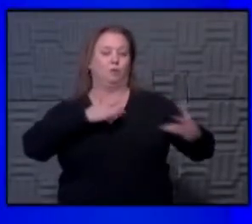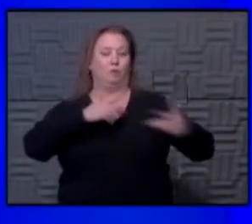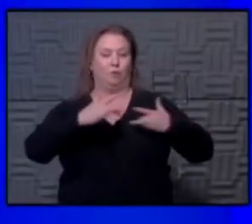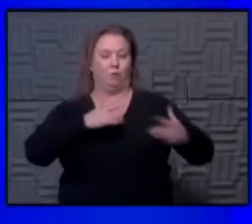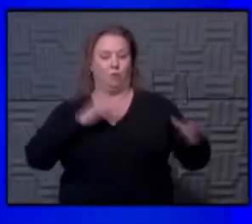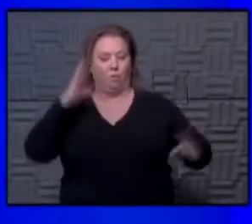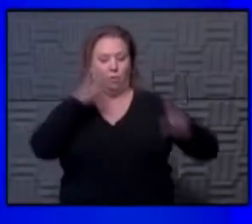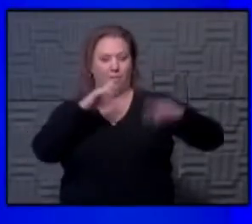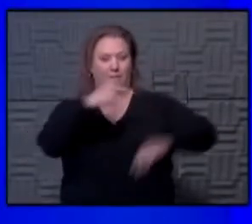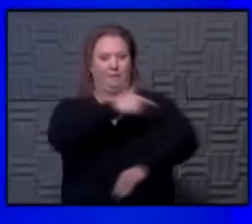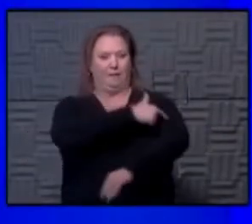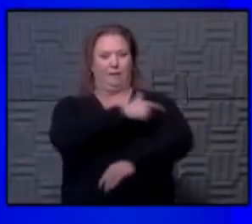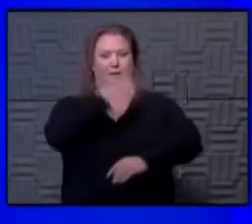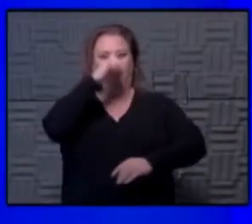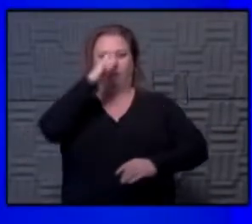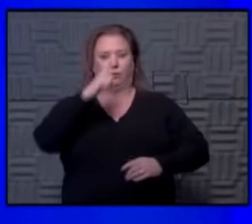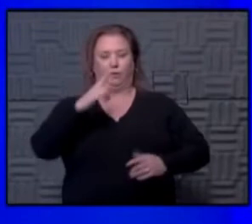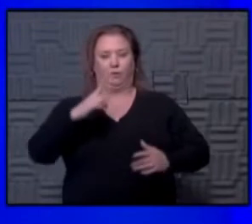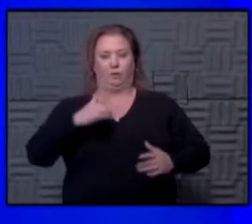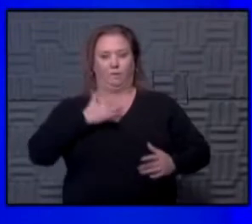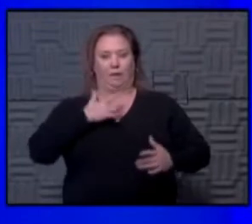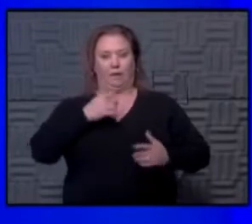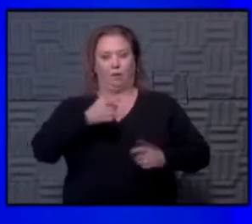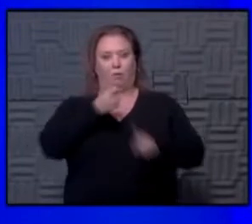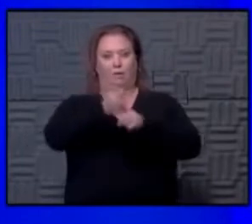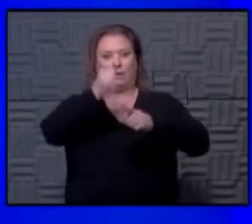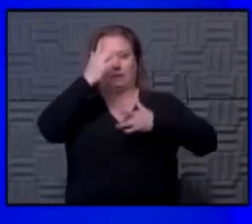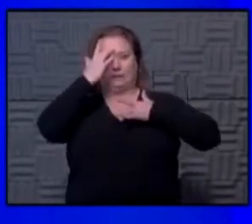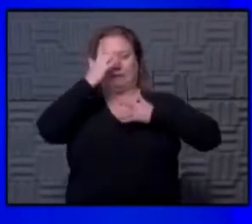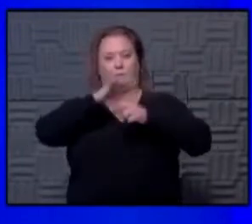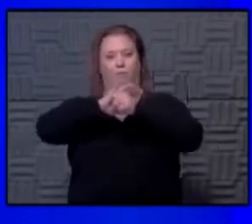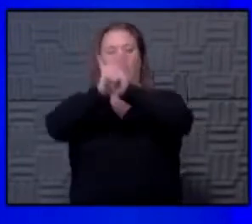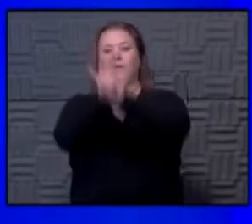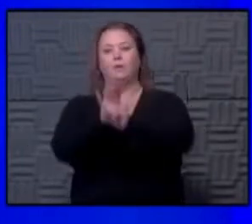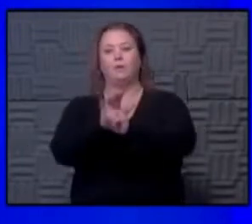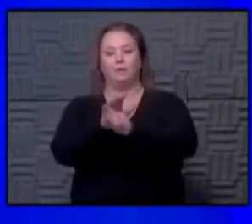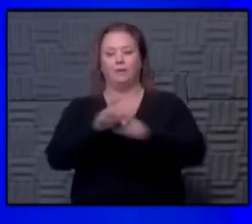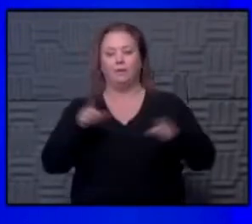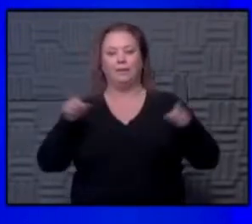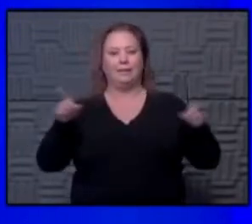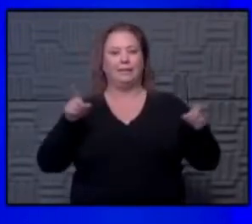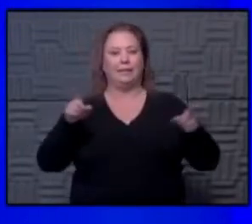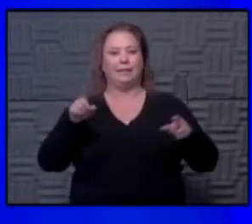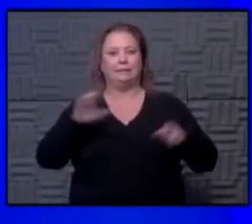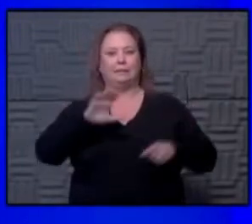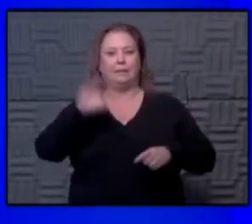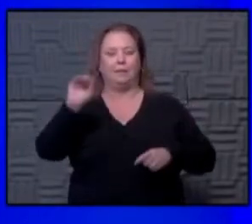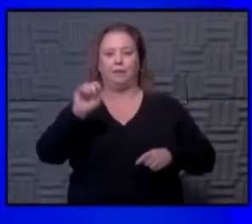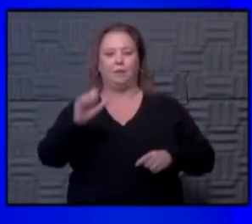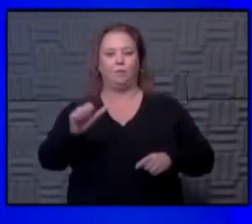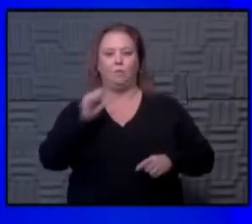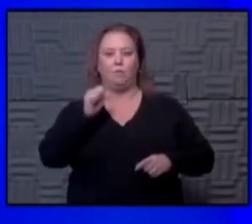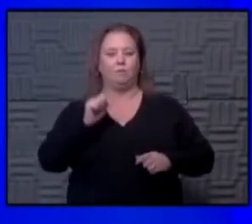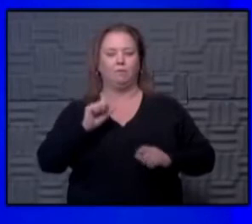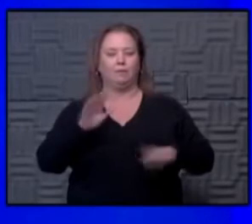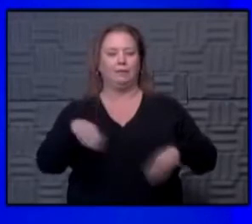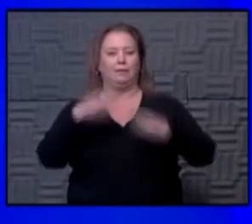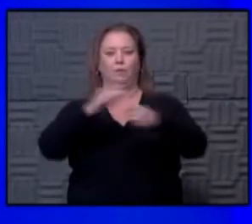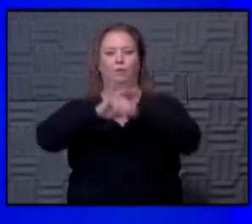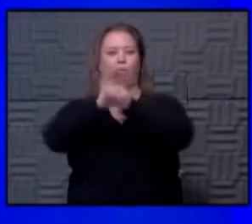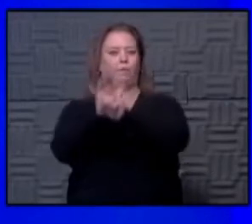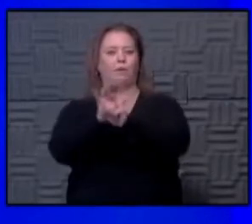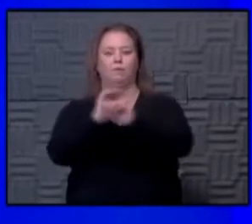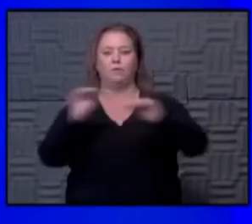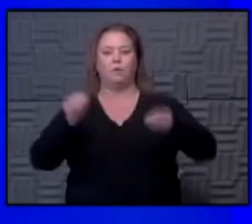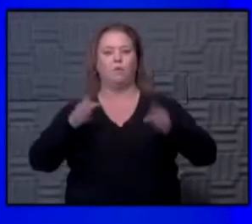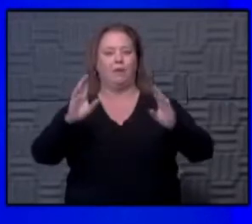the vaccine because you think it'll give you the disease, these vaccines, Moderna and Pfizer, will absolutely not give you COVID-19. There is no